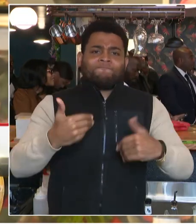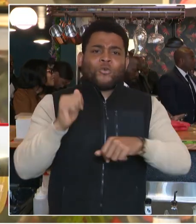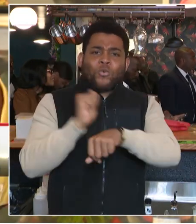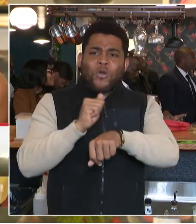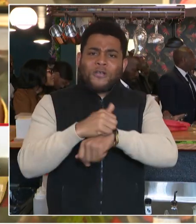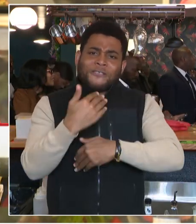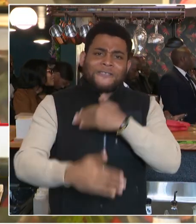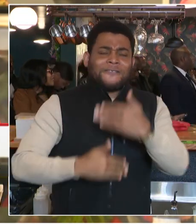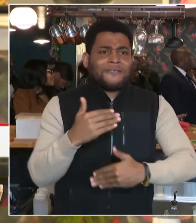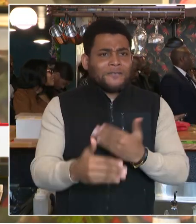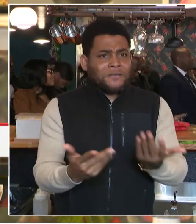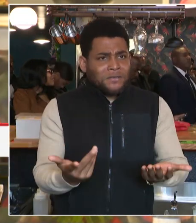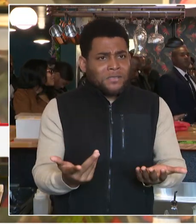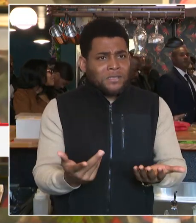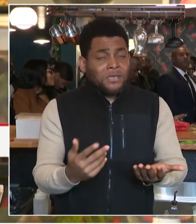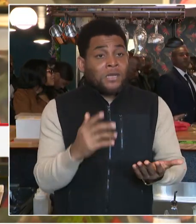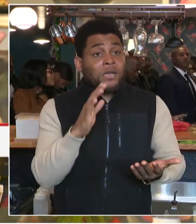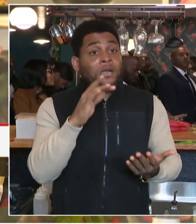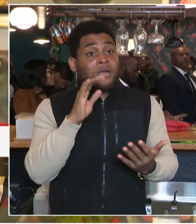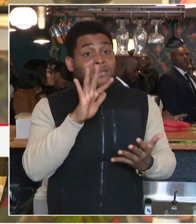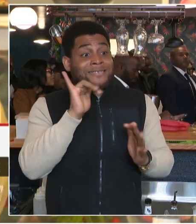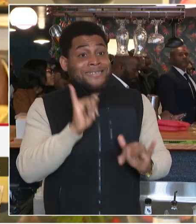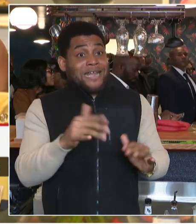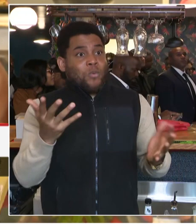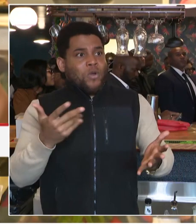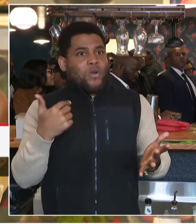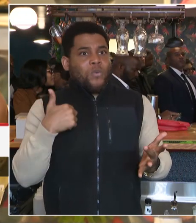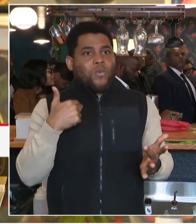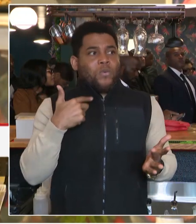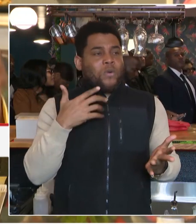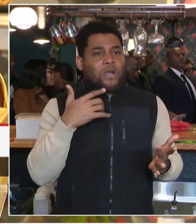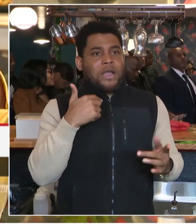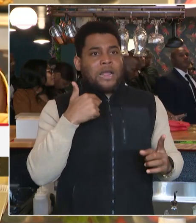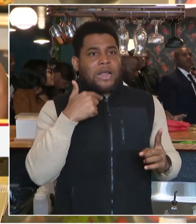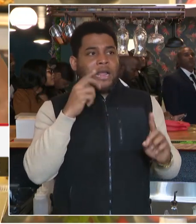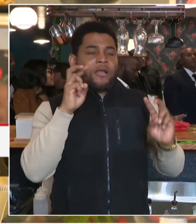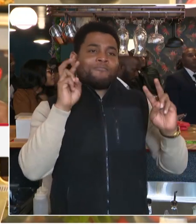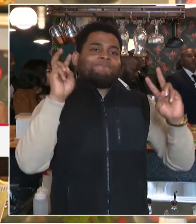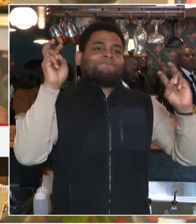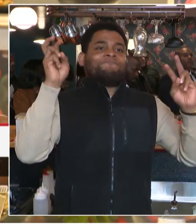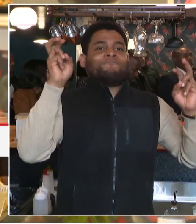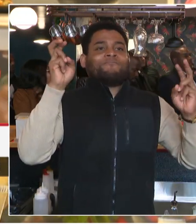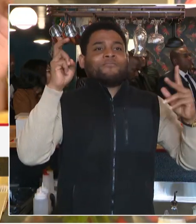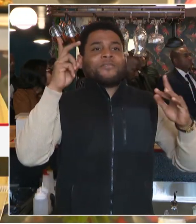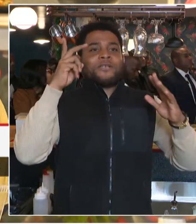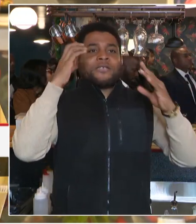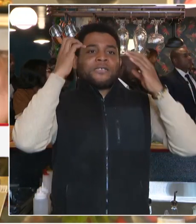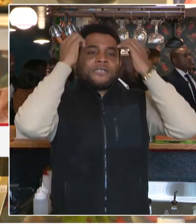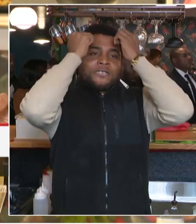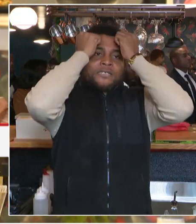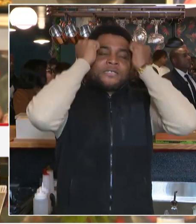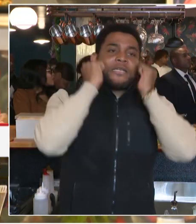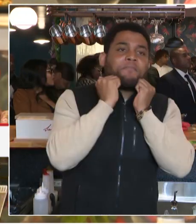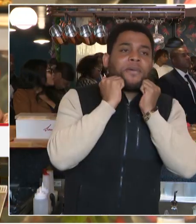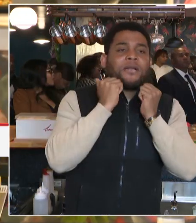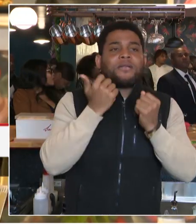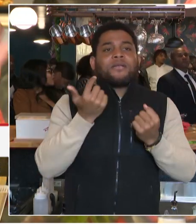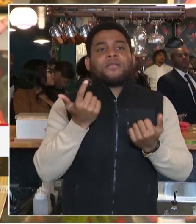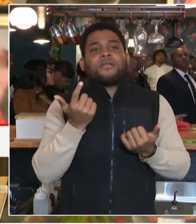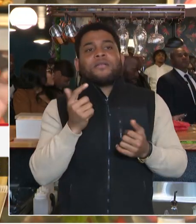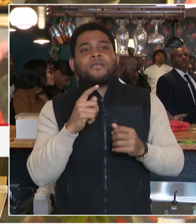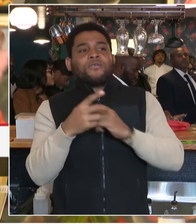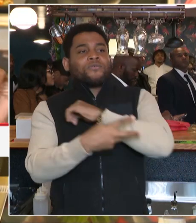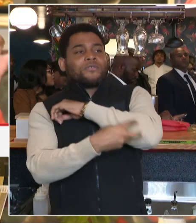addressing what I consider emerging trends related to the ski mask and retail theft and open air drug